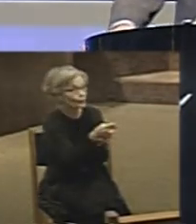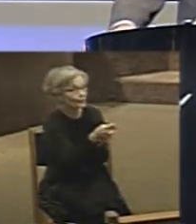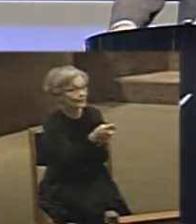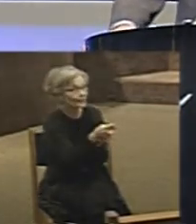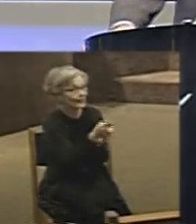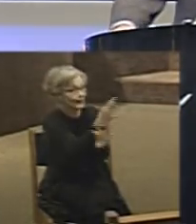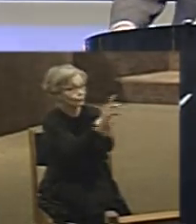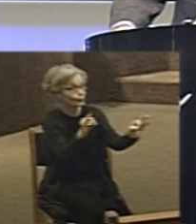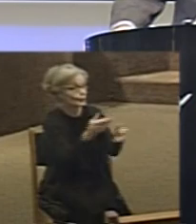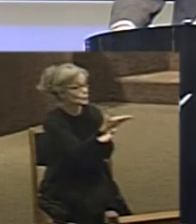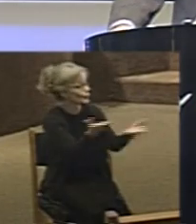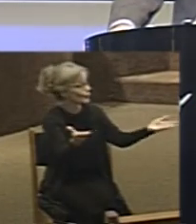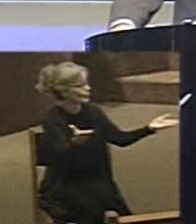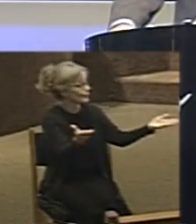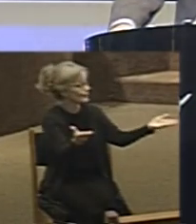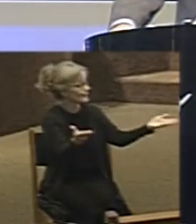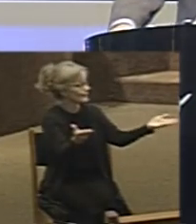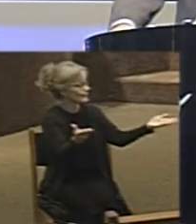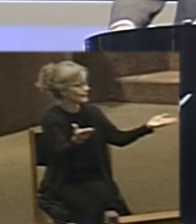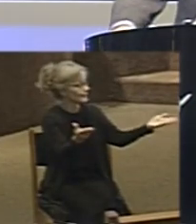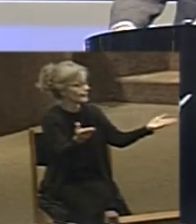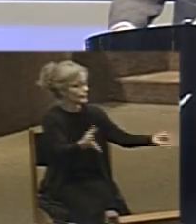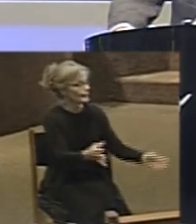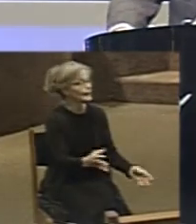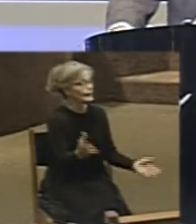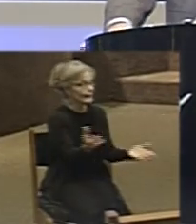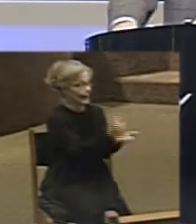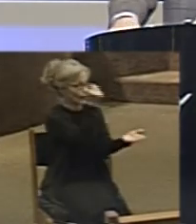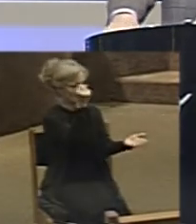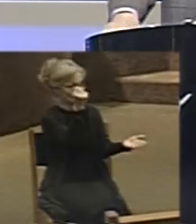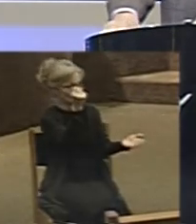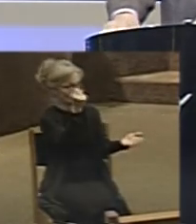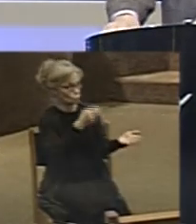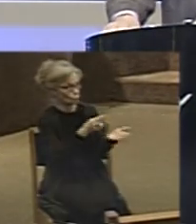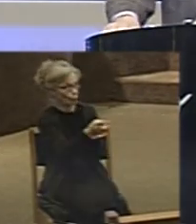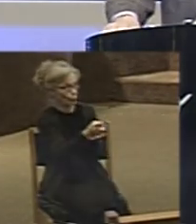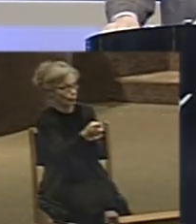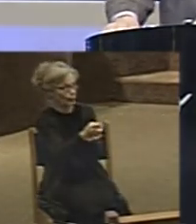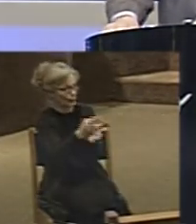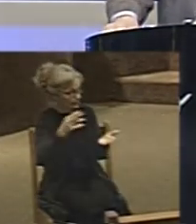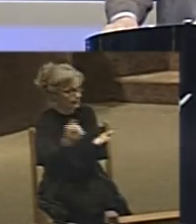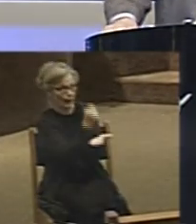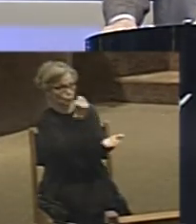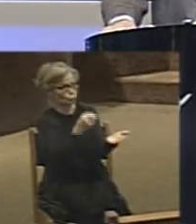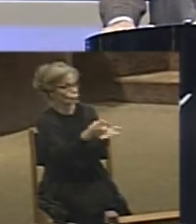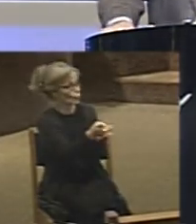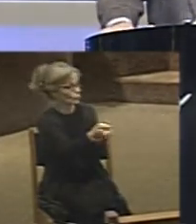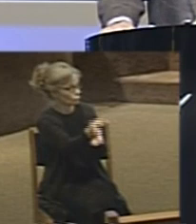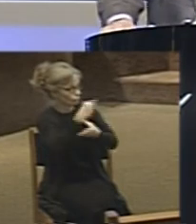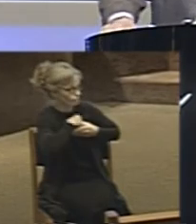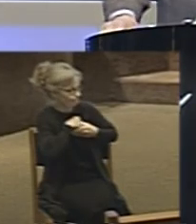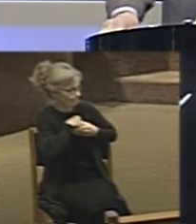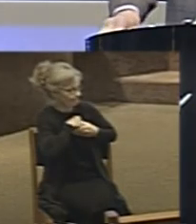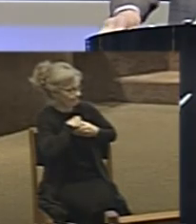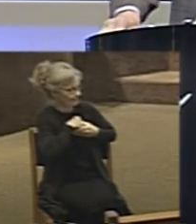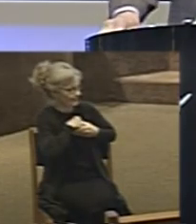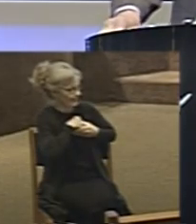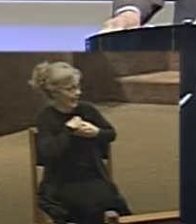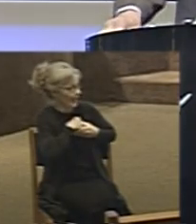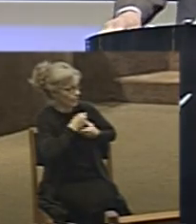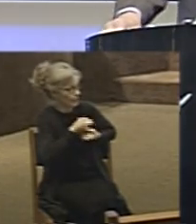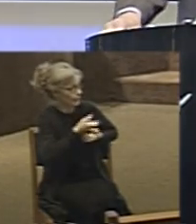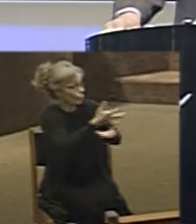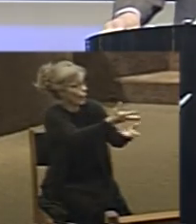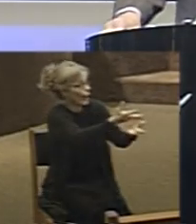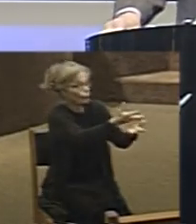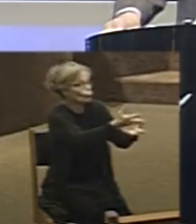By the truth, says the wise man in Proverbs 23, and sell